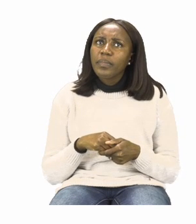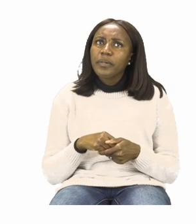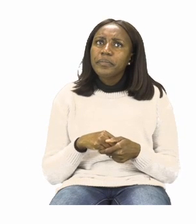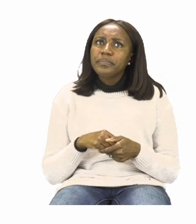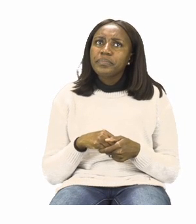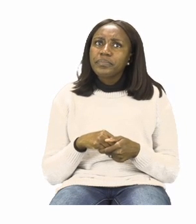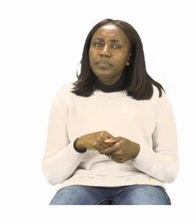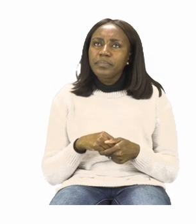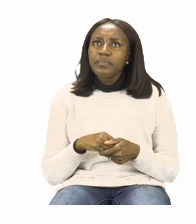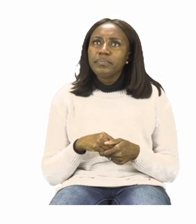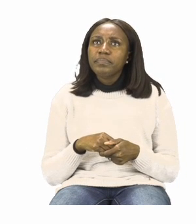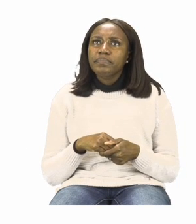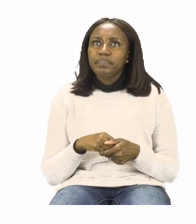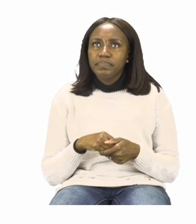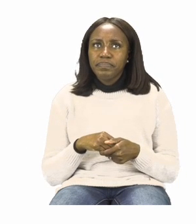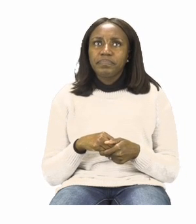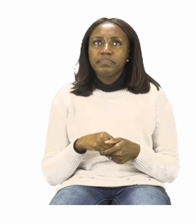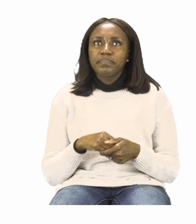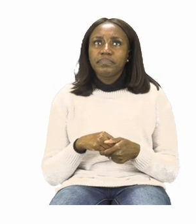same shapes.